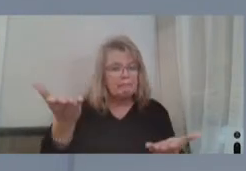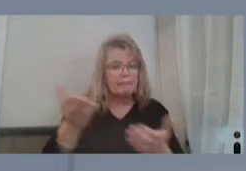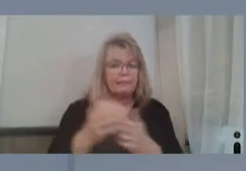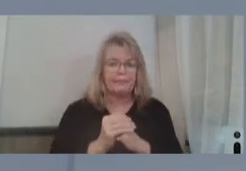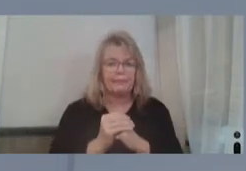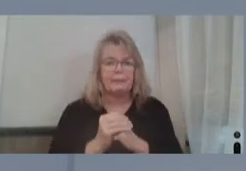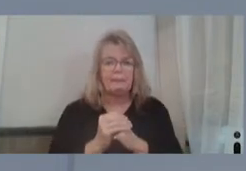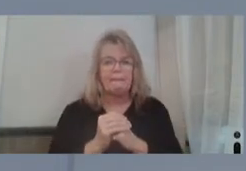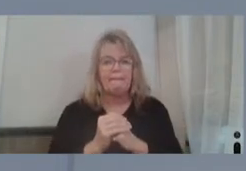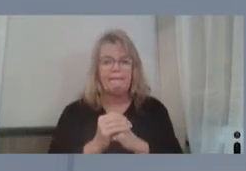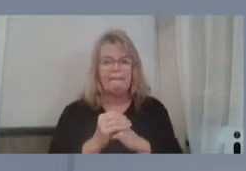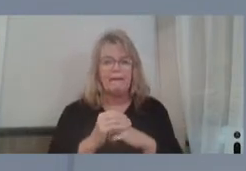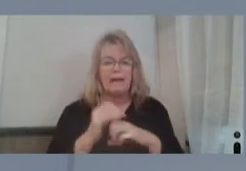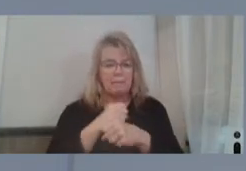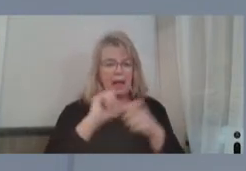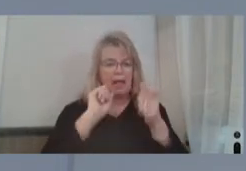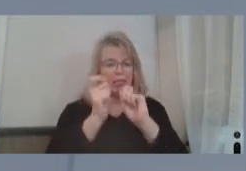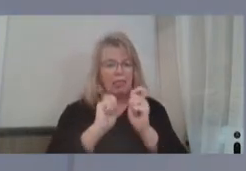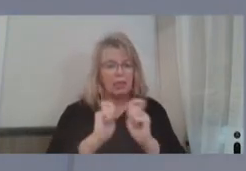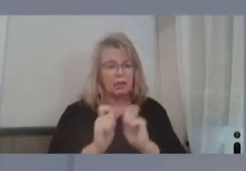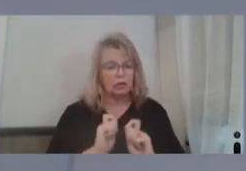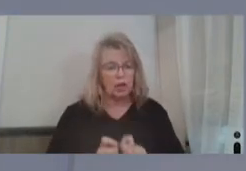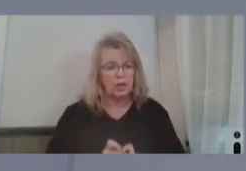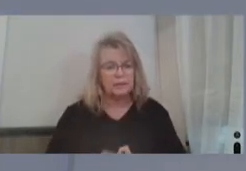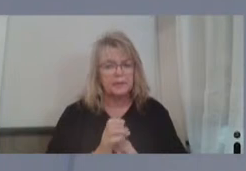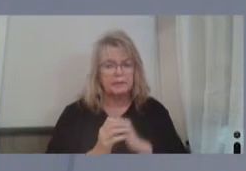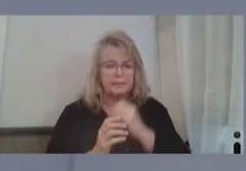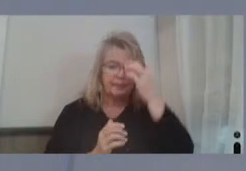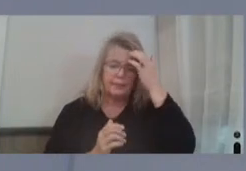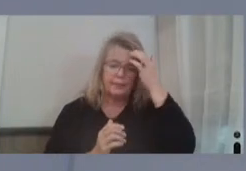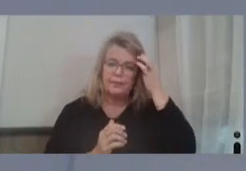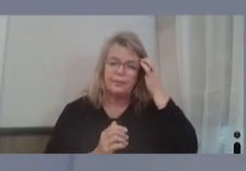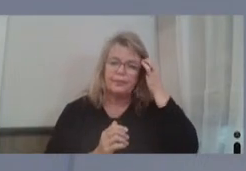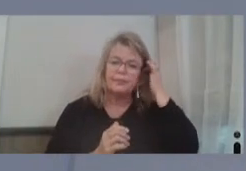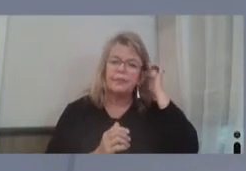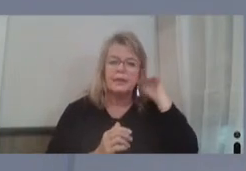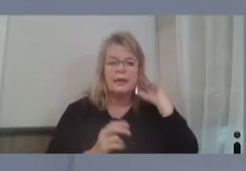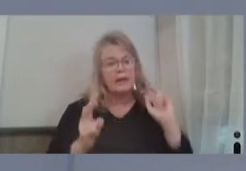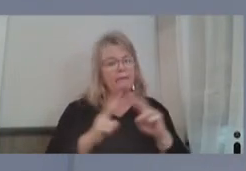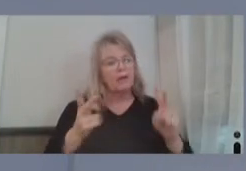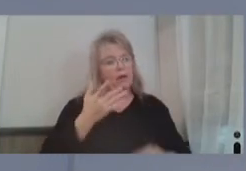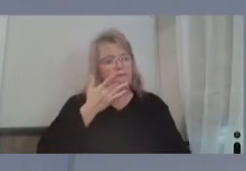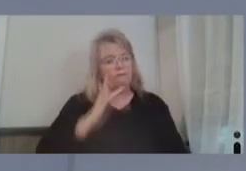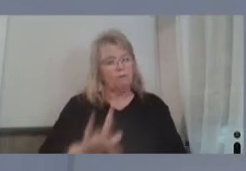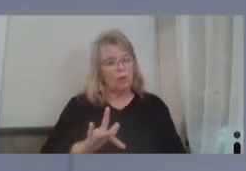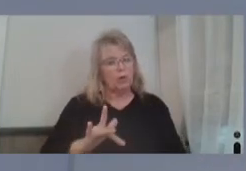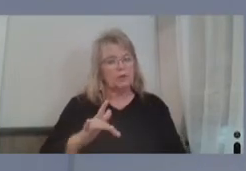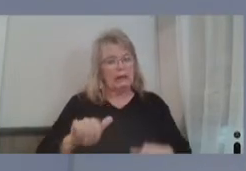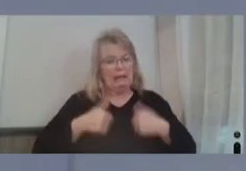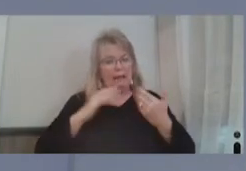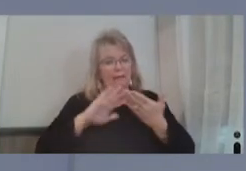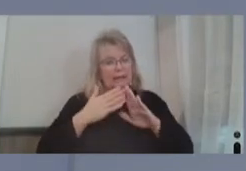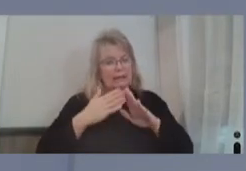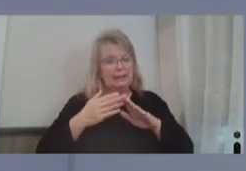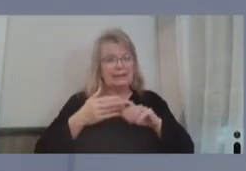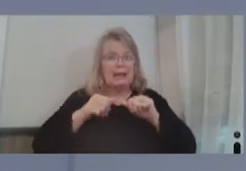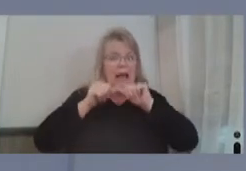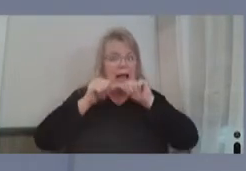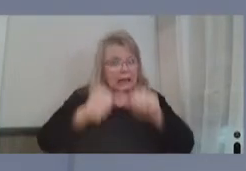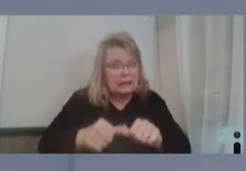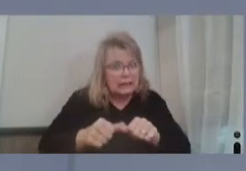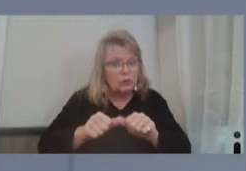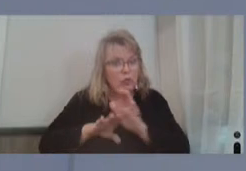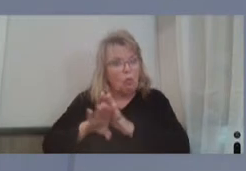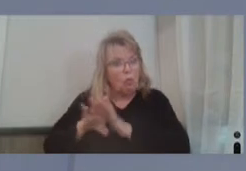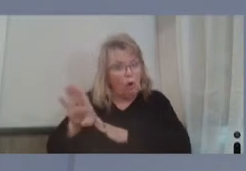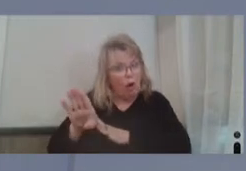and making these adjustments. We are very fortunate to be in a city that's still growing, very fortunate to be